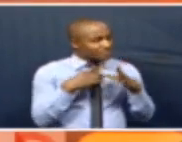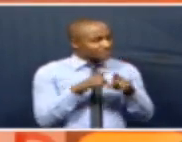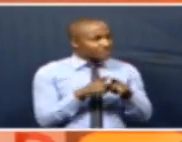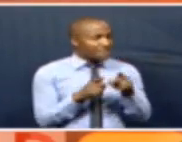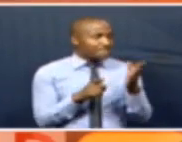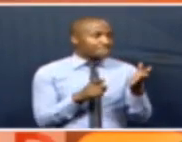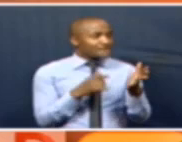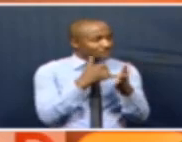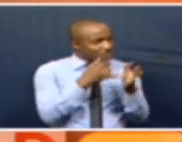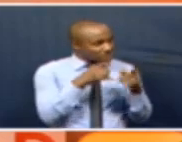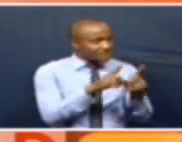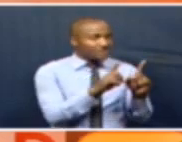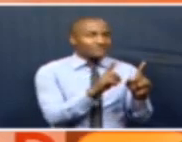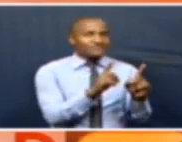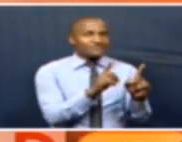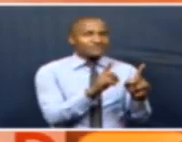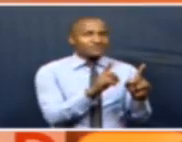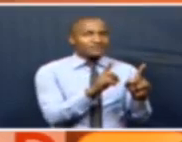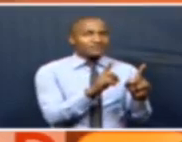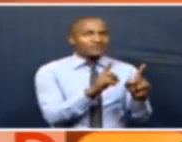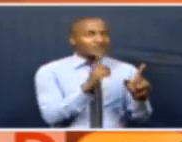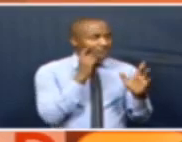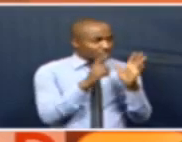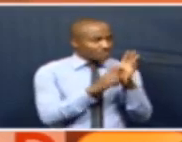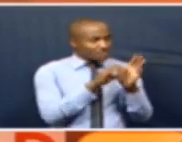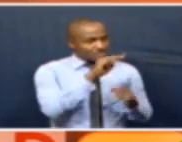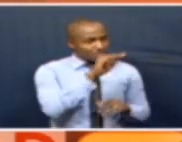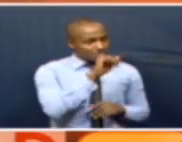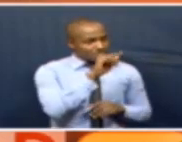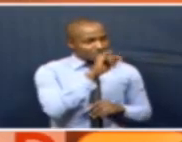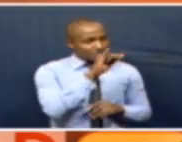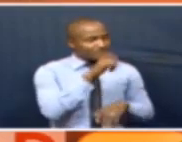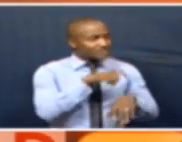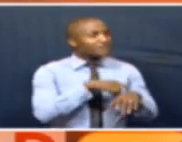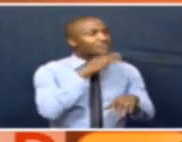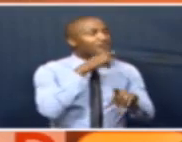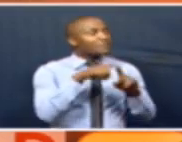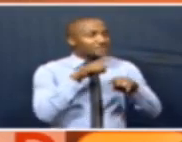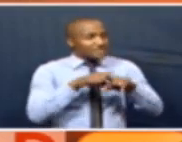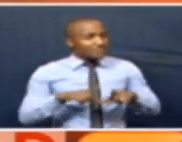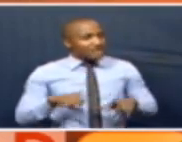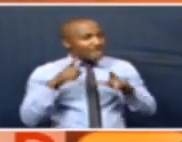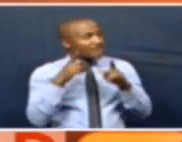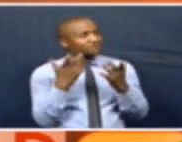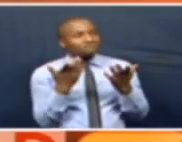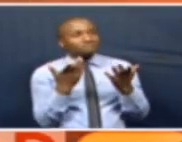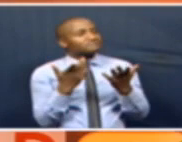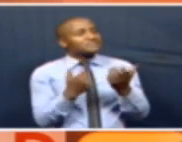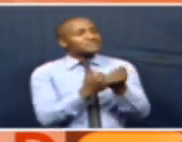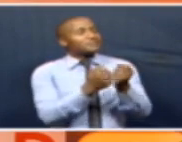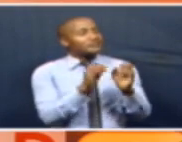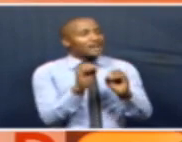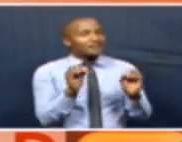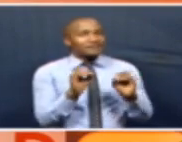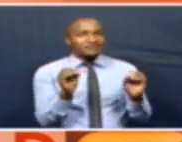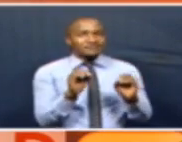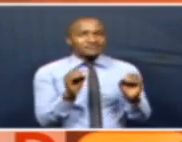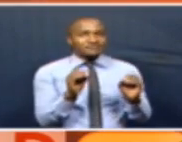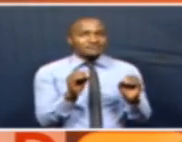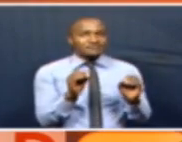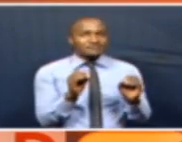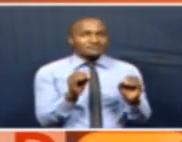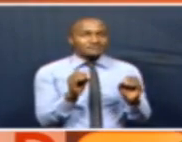including you, but recognizing Matiba now in his death and did nothing really when he was alive. We've also heard from Njeru